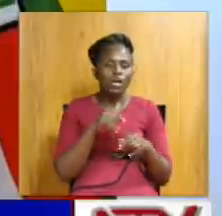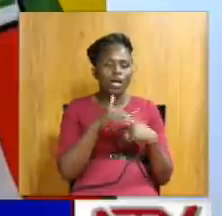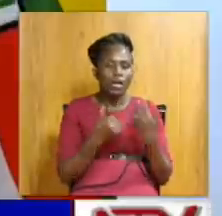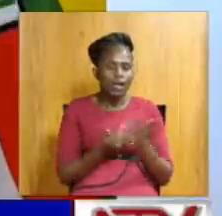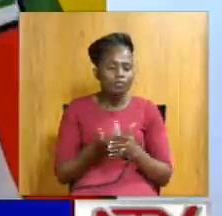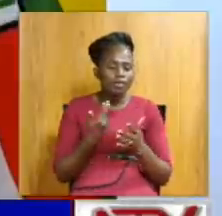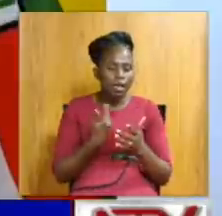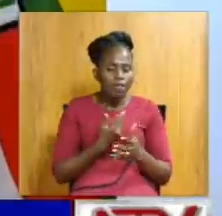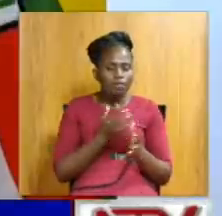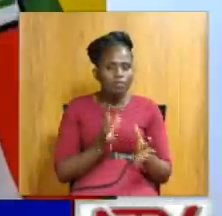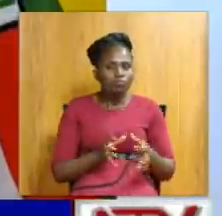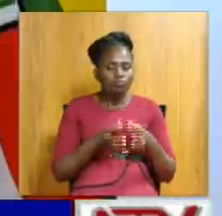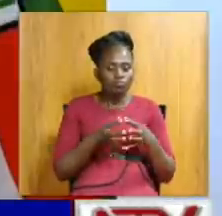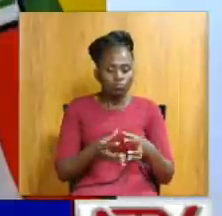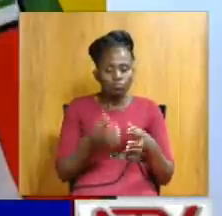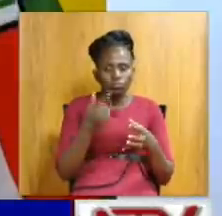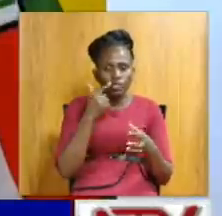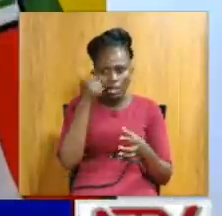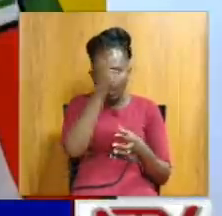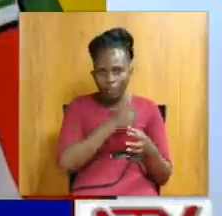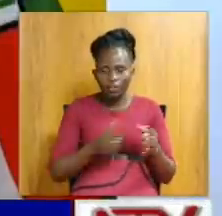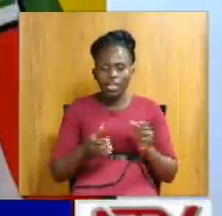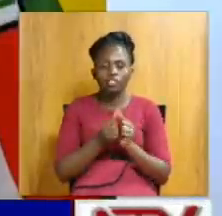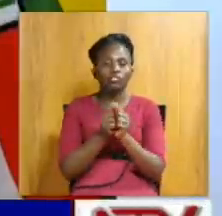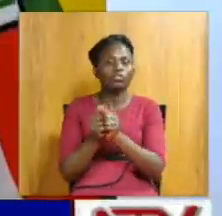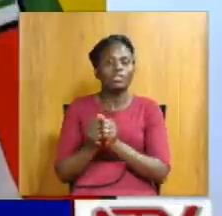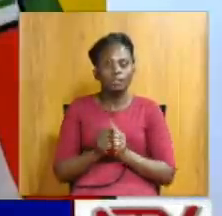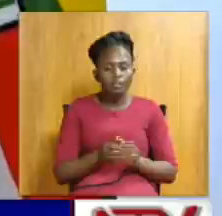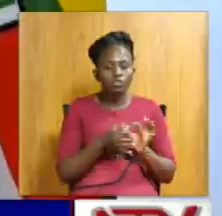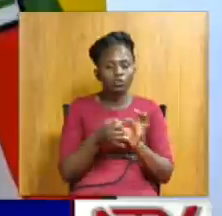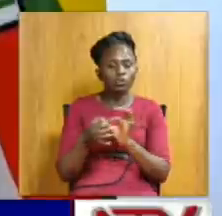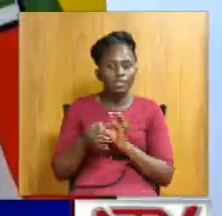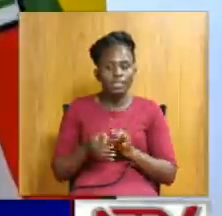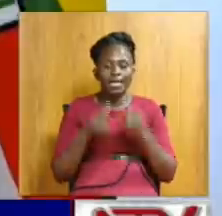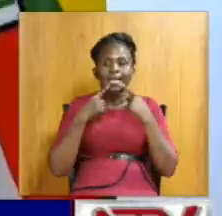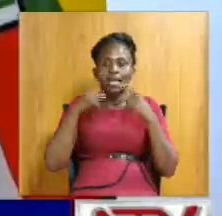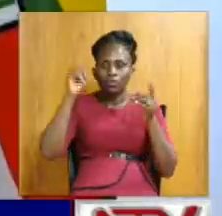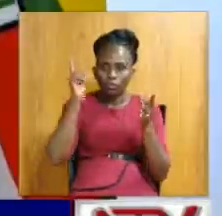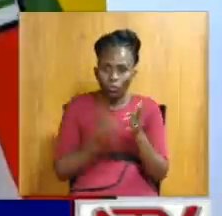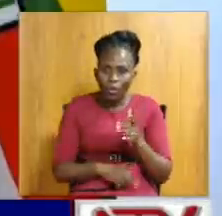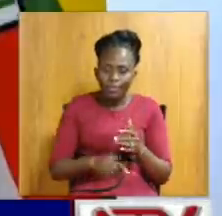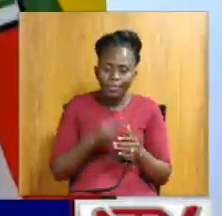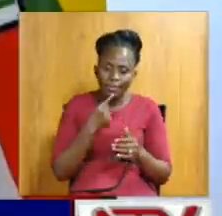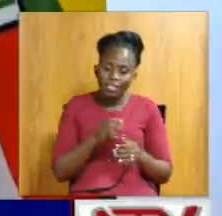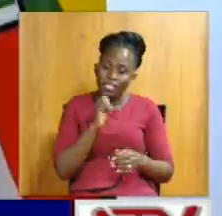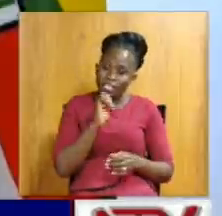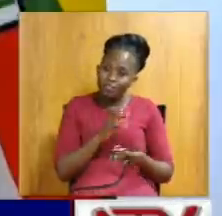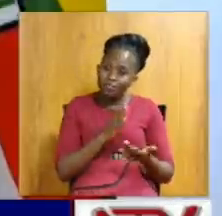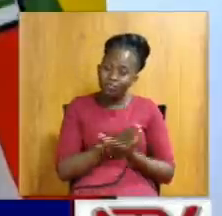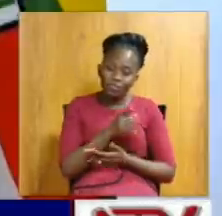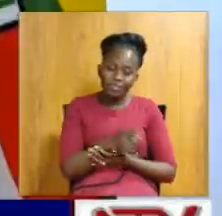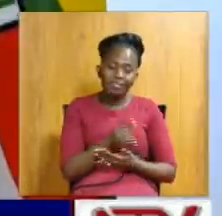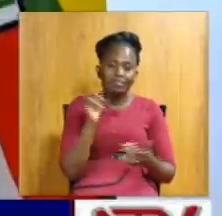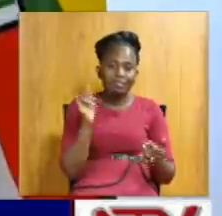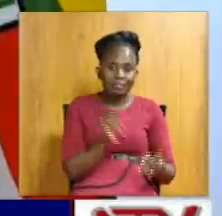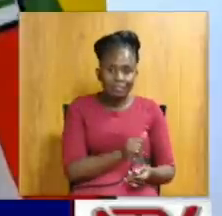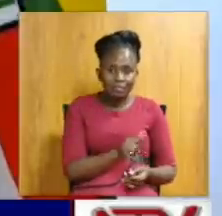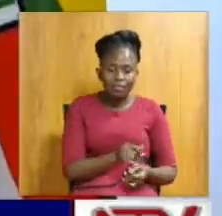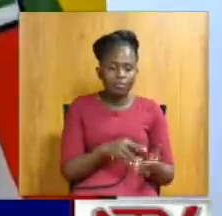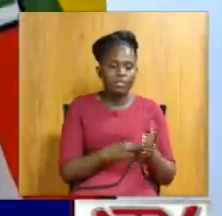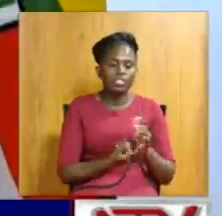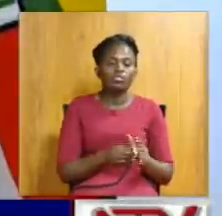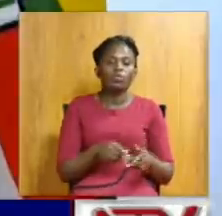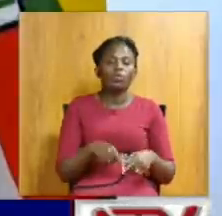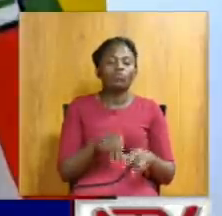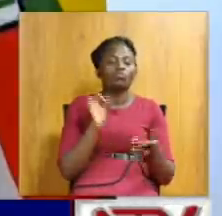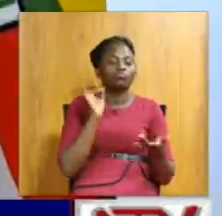the Organization of African Unity to declare that if the remaining imperialists did not go peacefully, they would